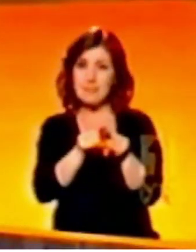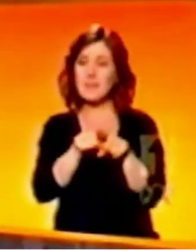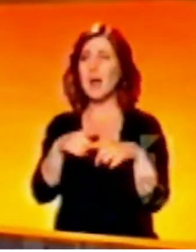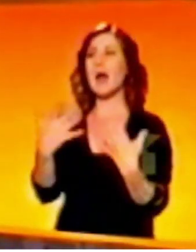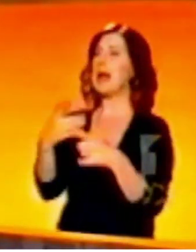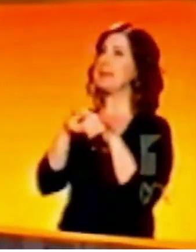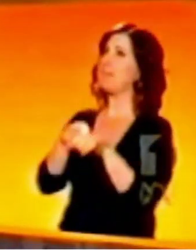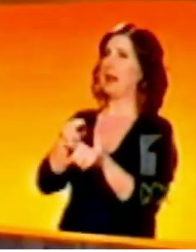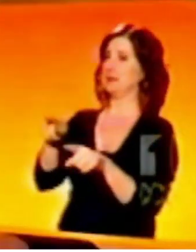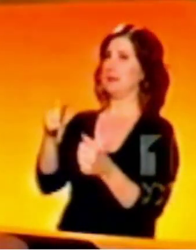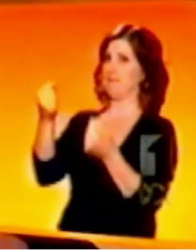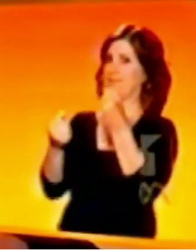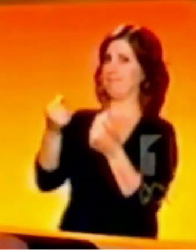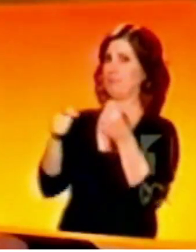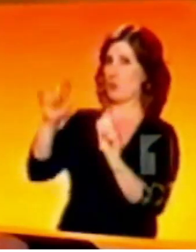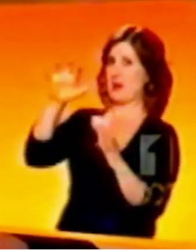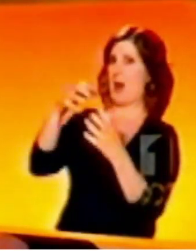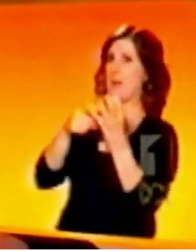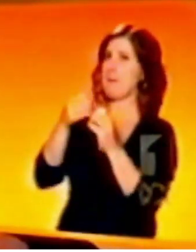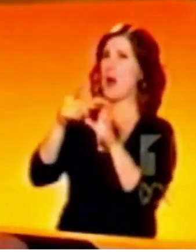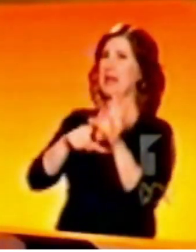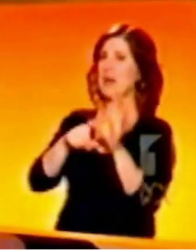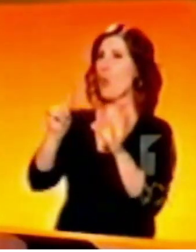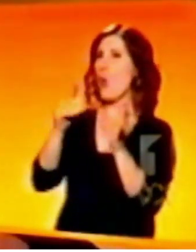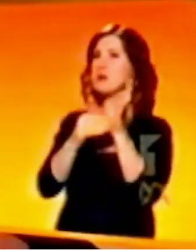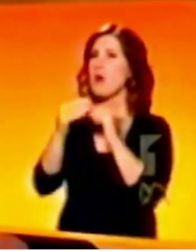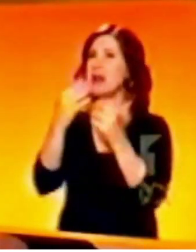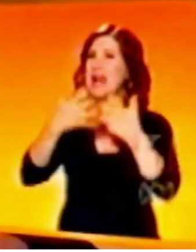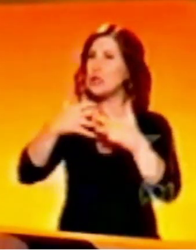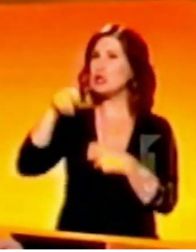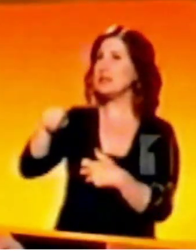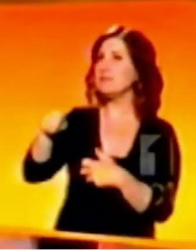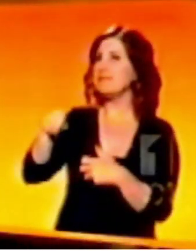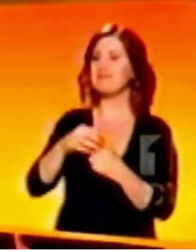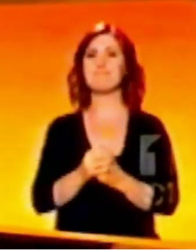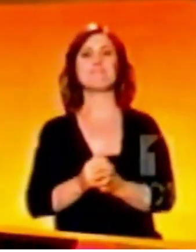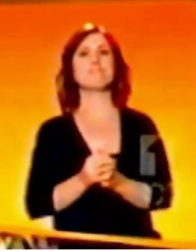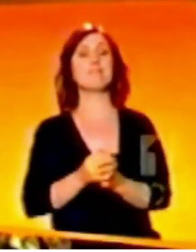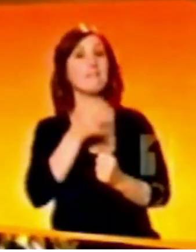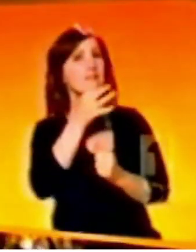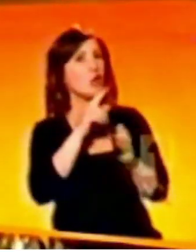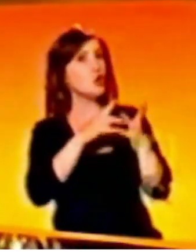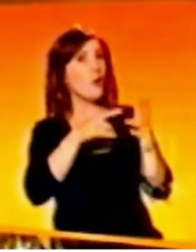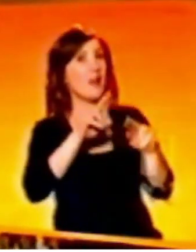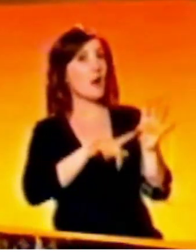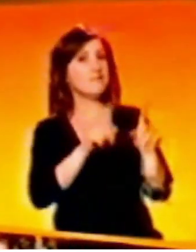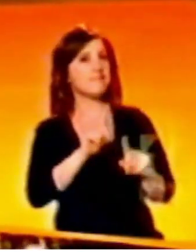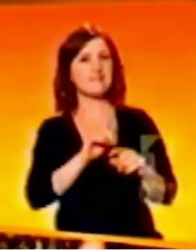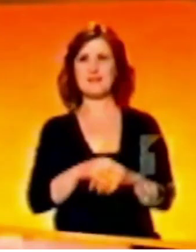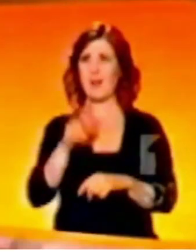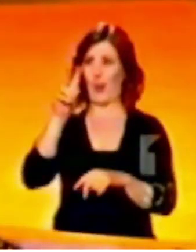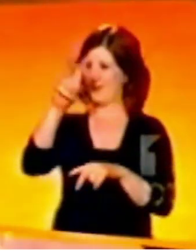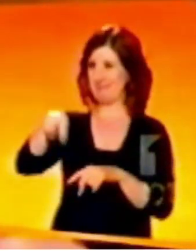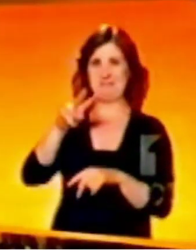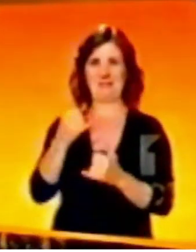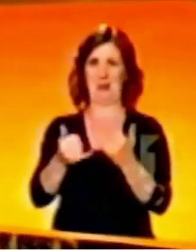depends on the vehicle when it's bought. The size of engine regulates the speed. Sophia? Well, I was just looking at it. It's a nice set